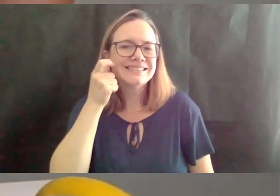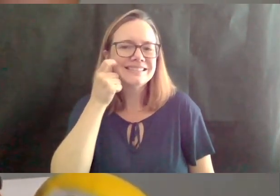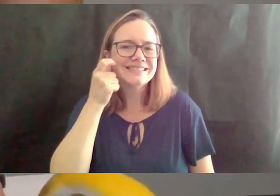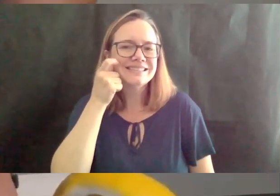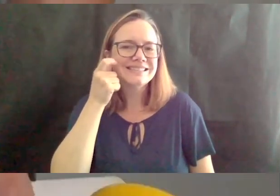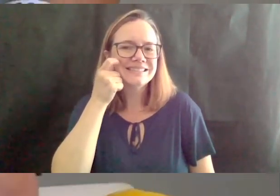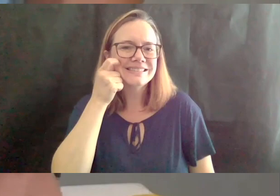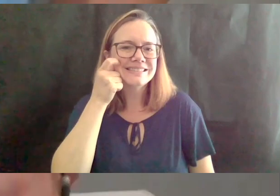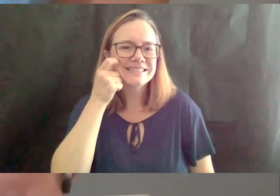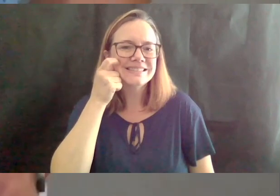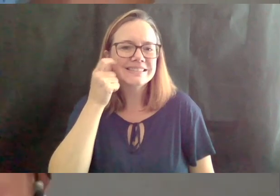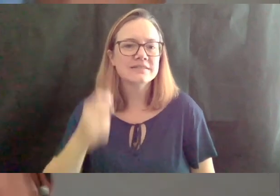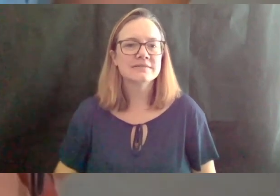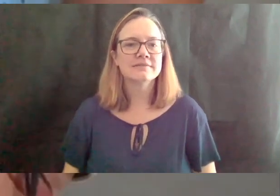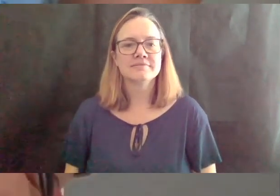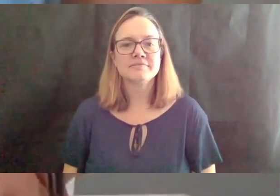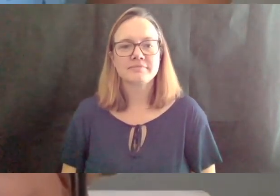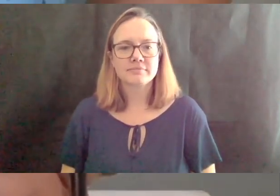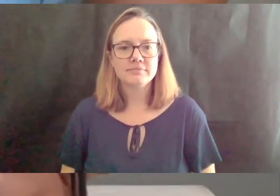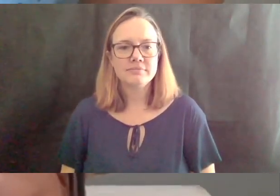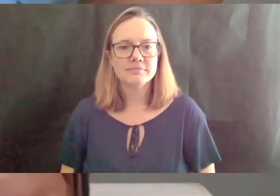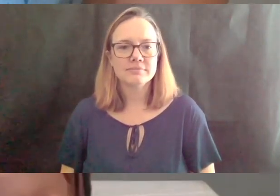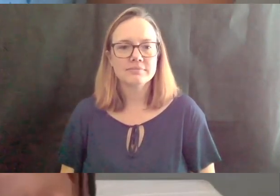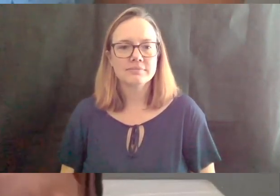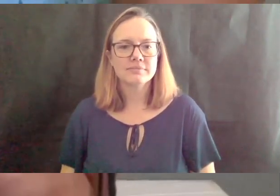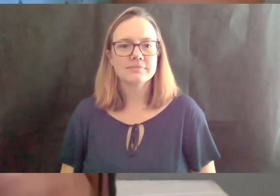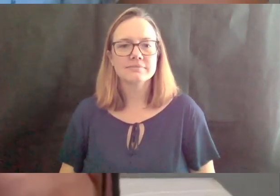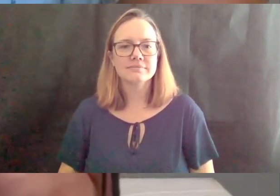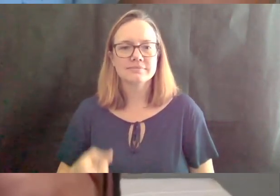peel, if you want to